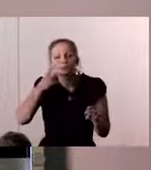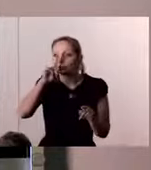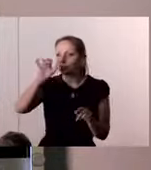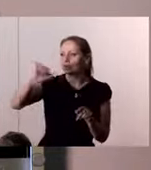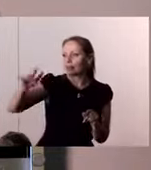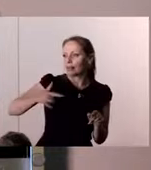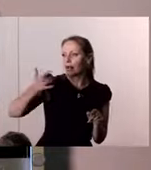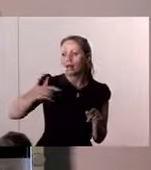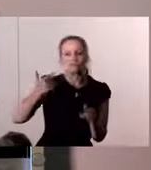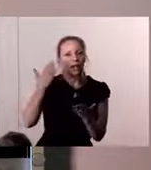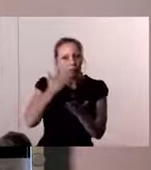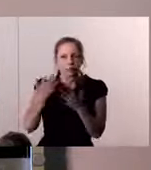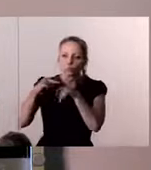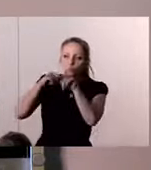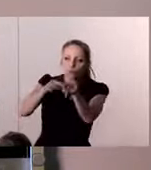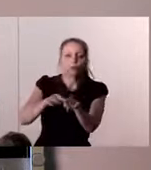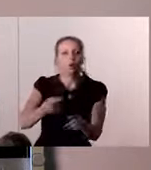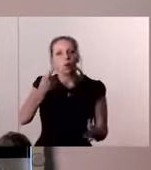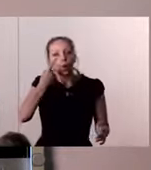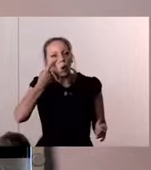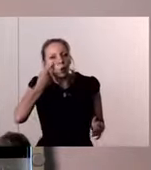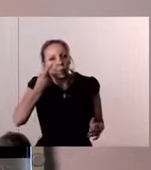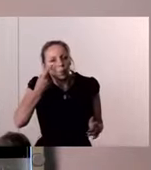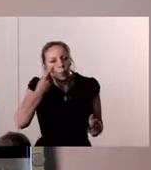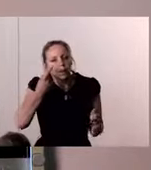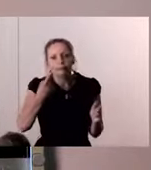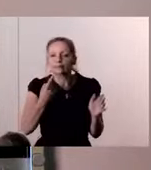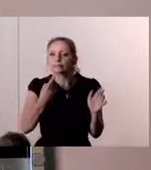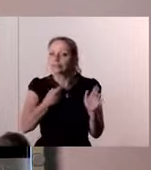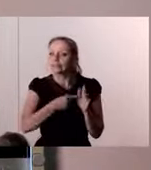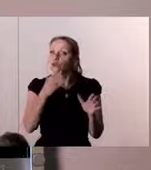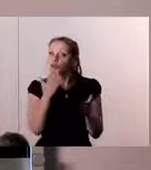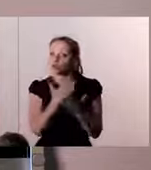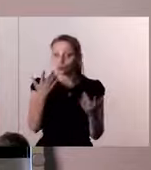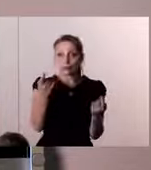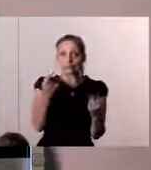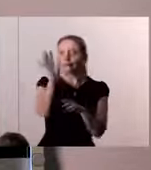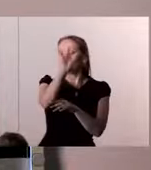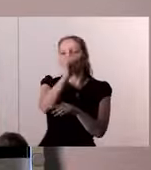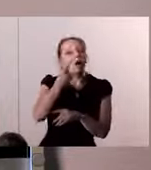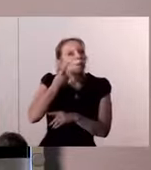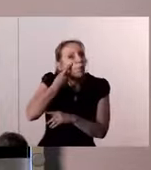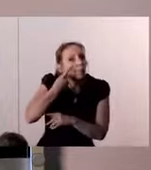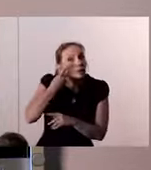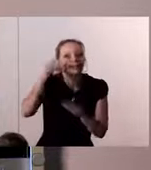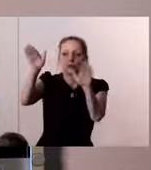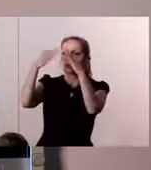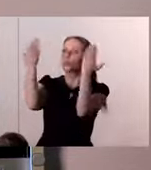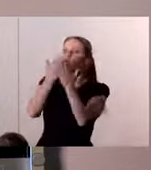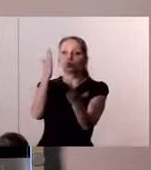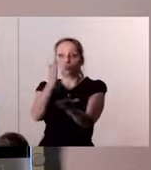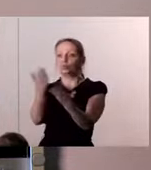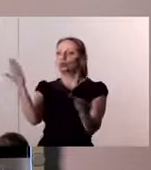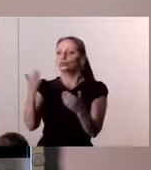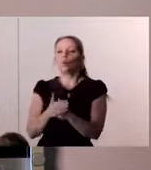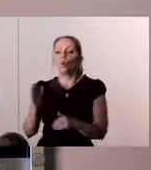lived. Witnessing is not easy to do, but witnessing the world as it really is what